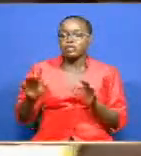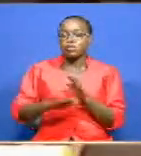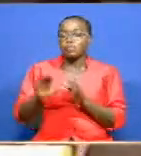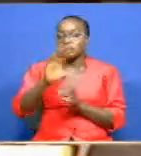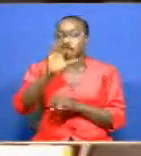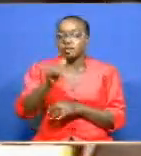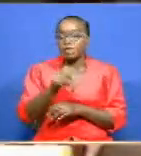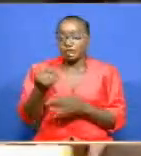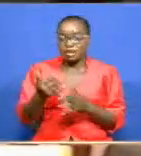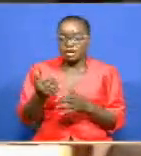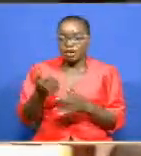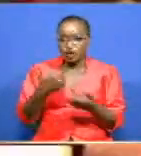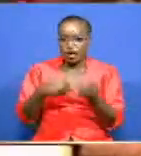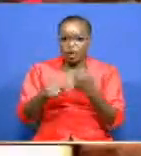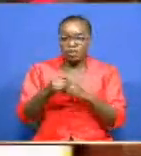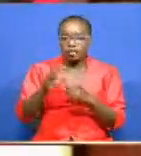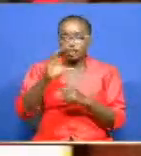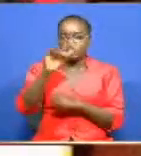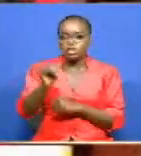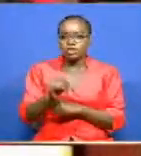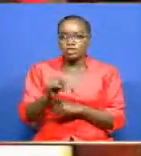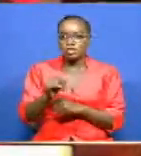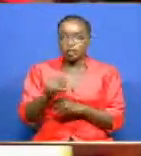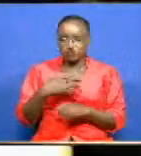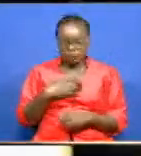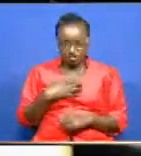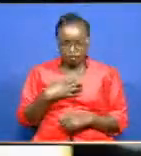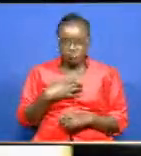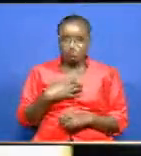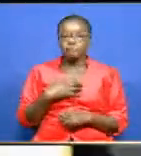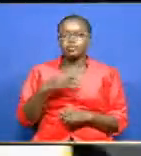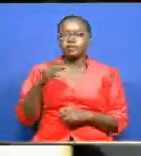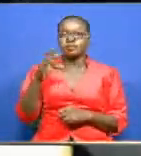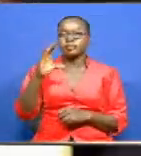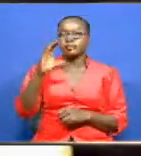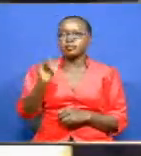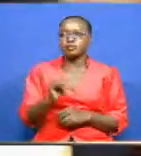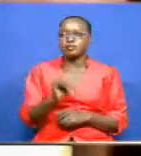as acting Chief Justice following the retirement of David Maraga.